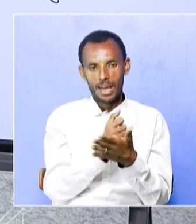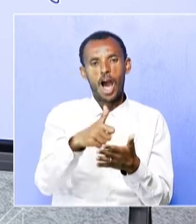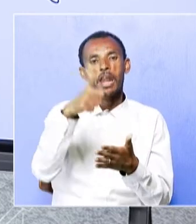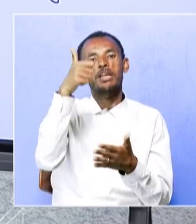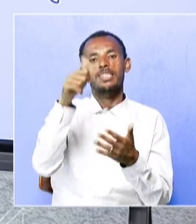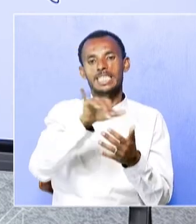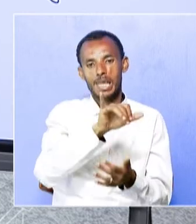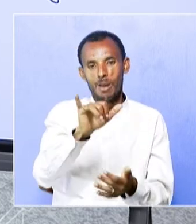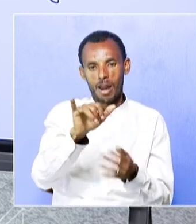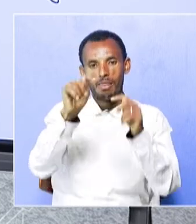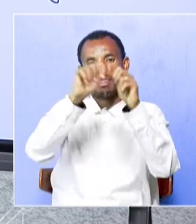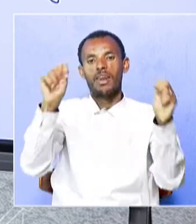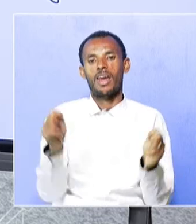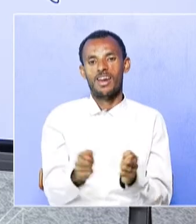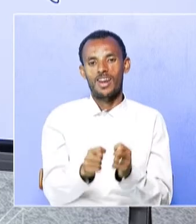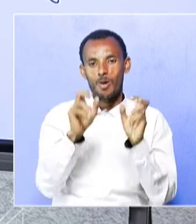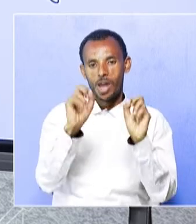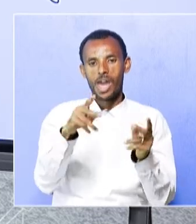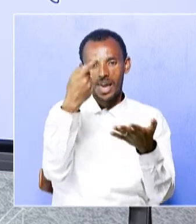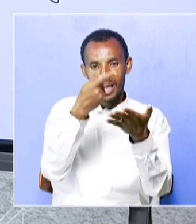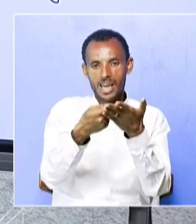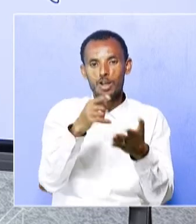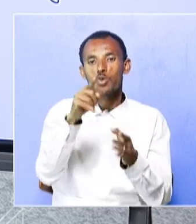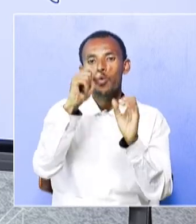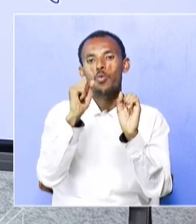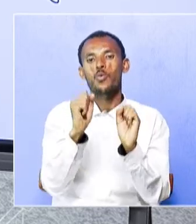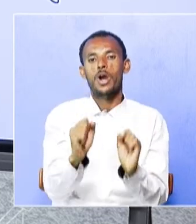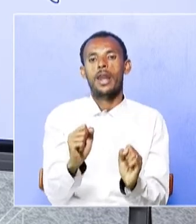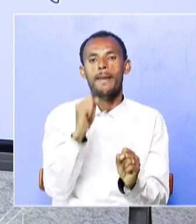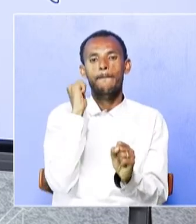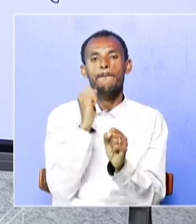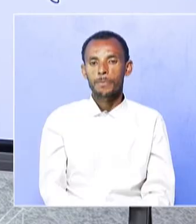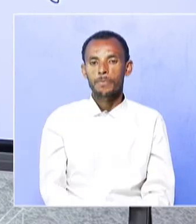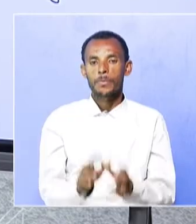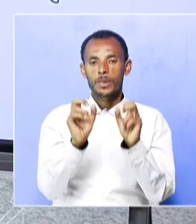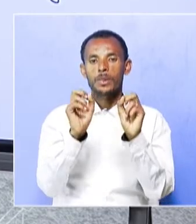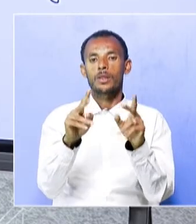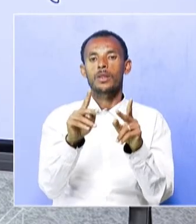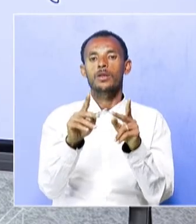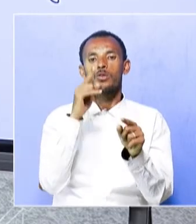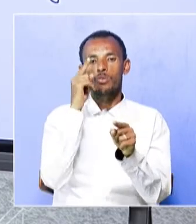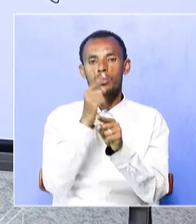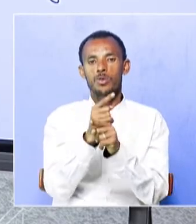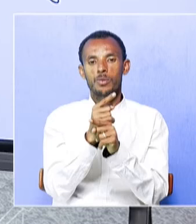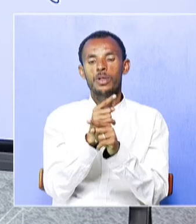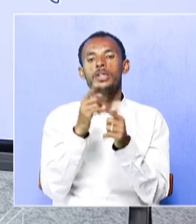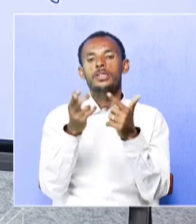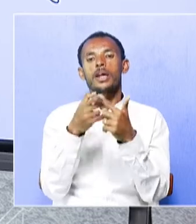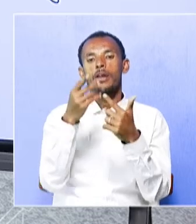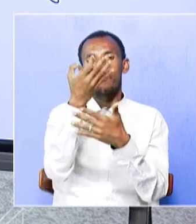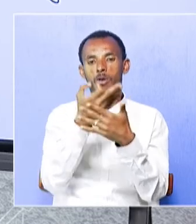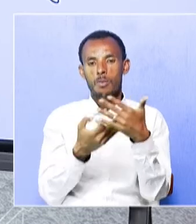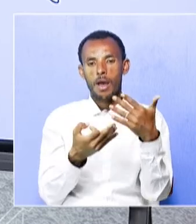another similar triangle. Okay, here you can make like this. To prove the second